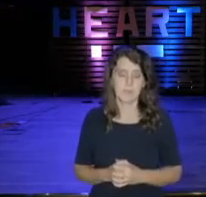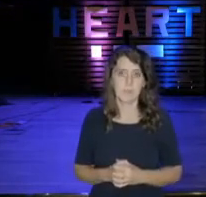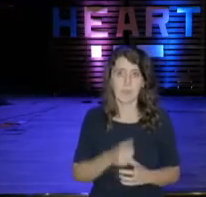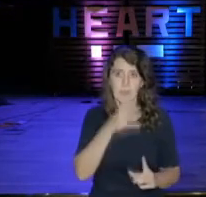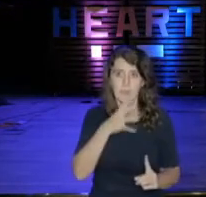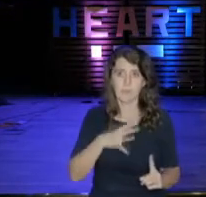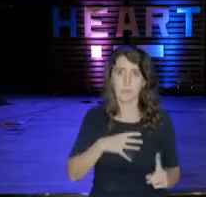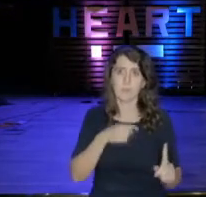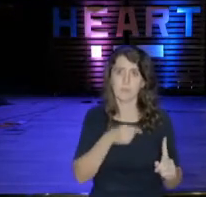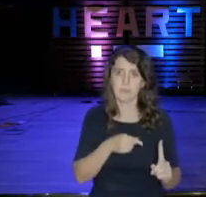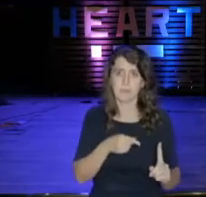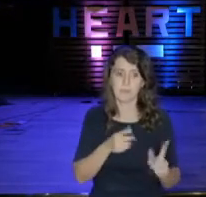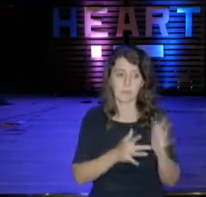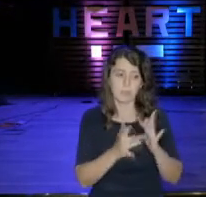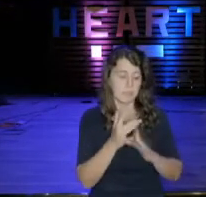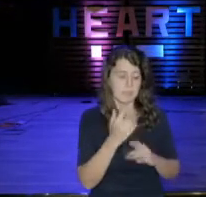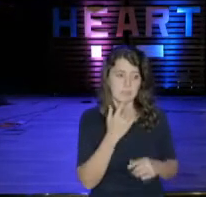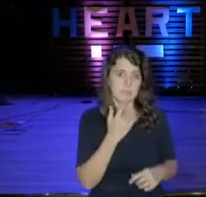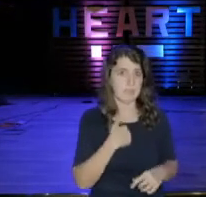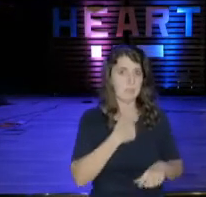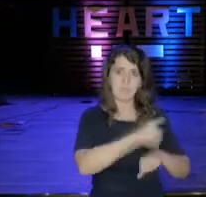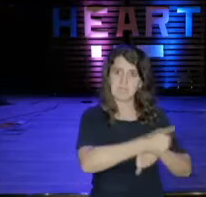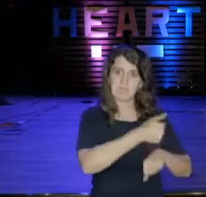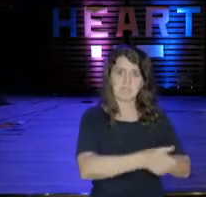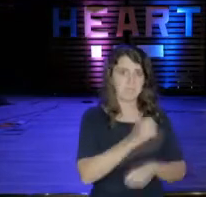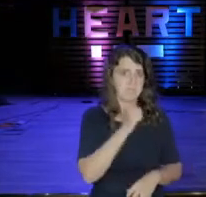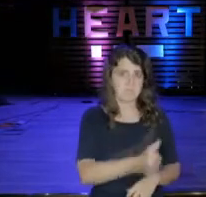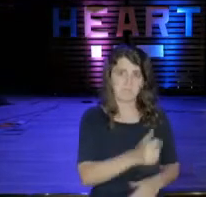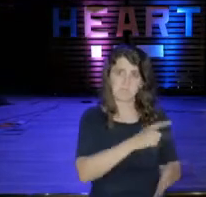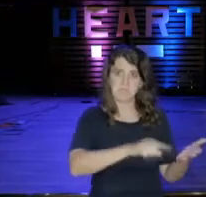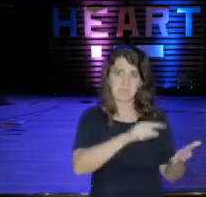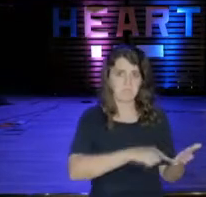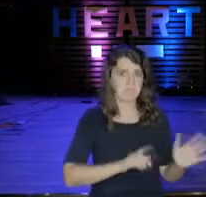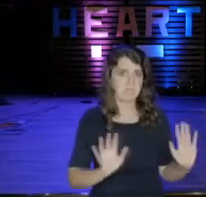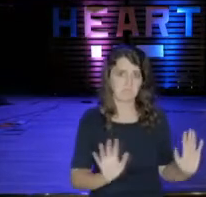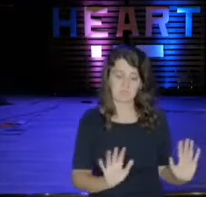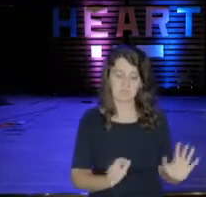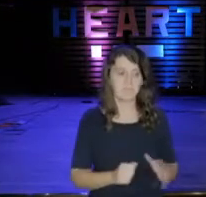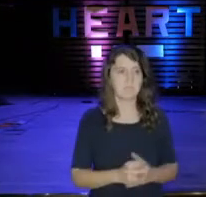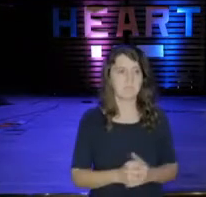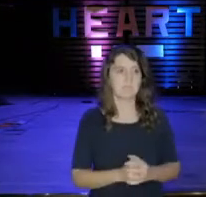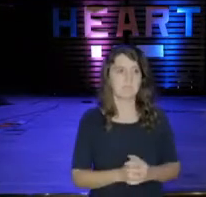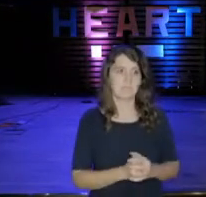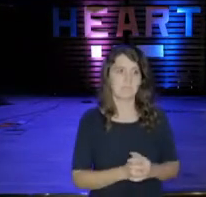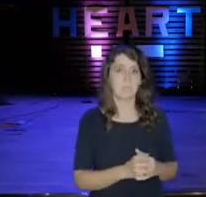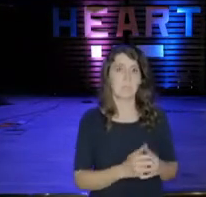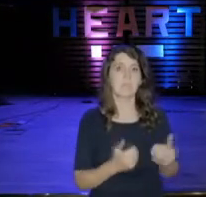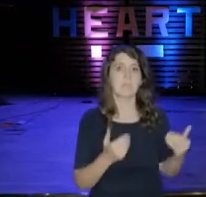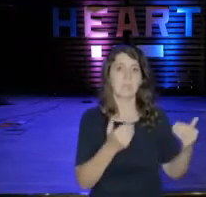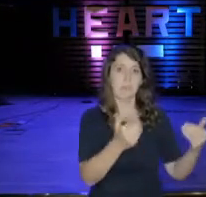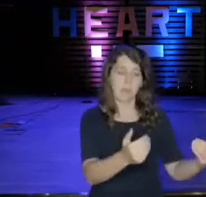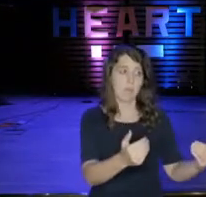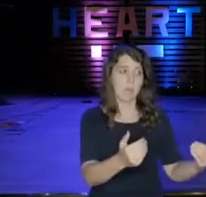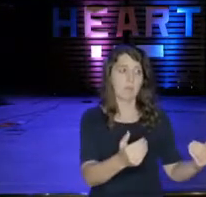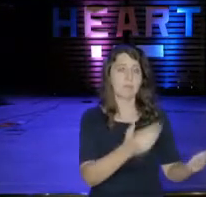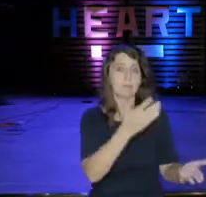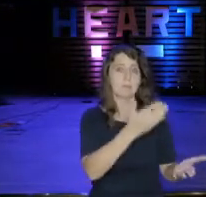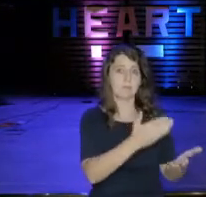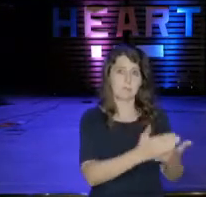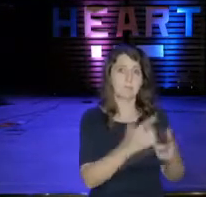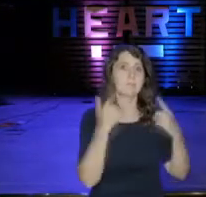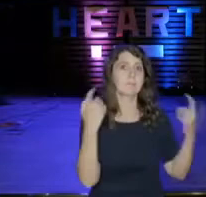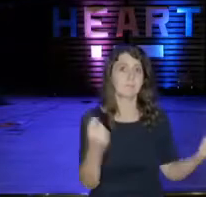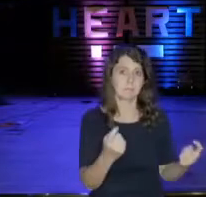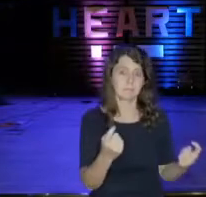he says, "I don't condemn you either. Go and sin no more. Go and live in your